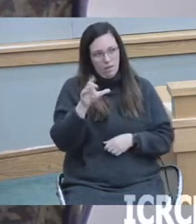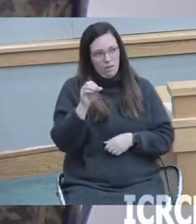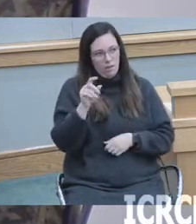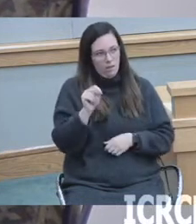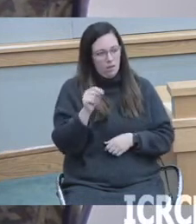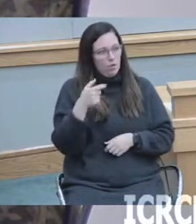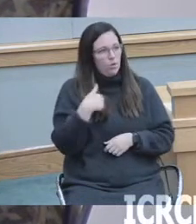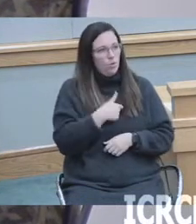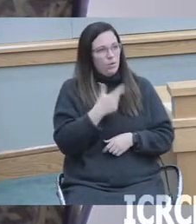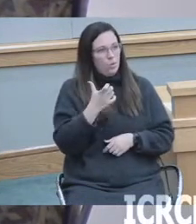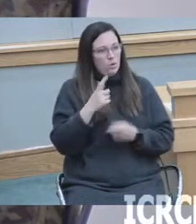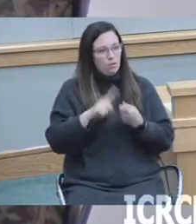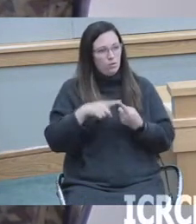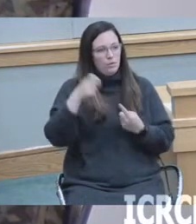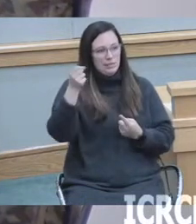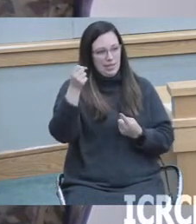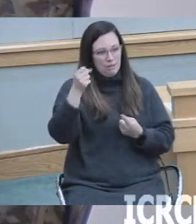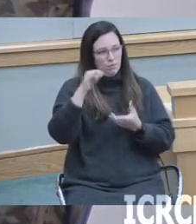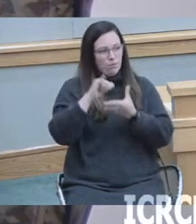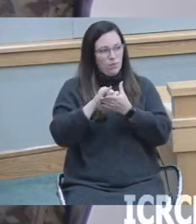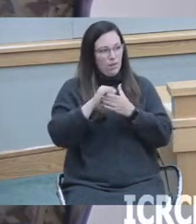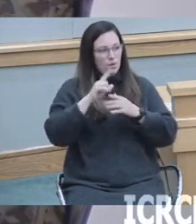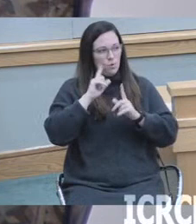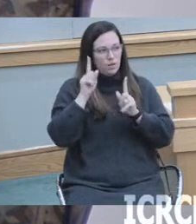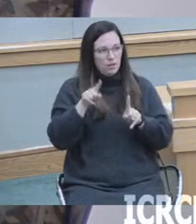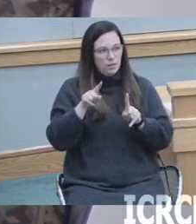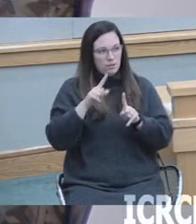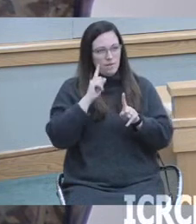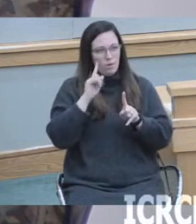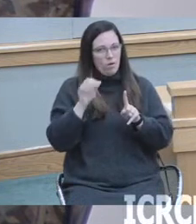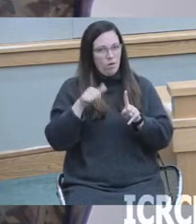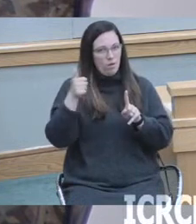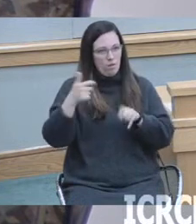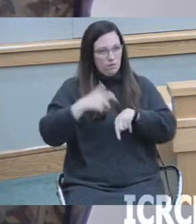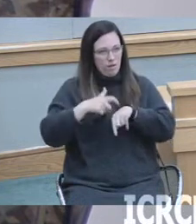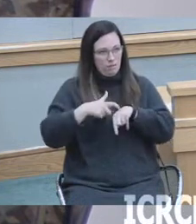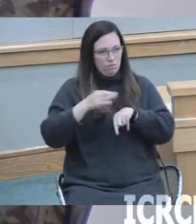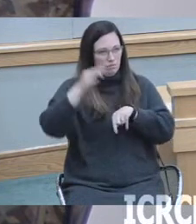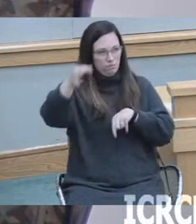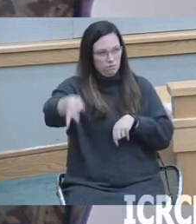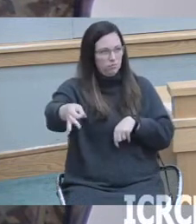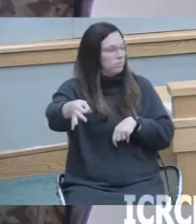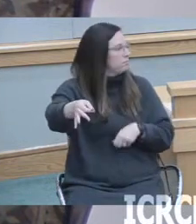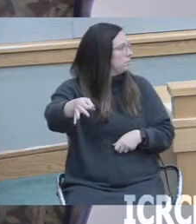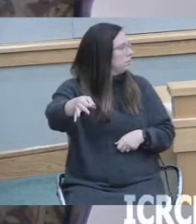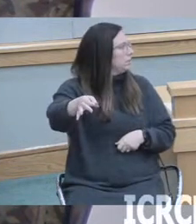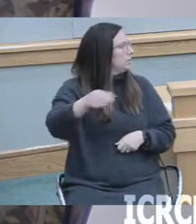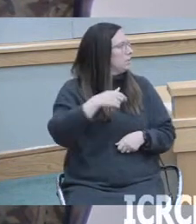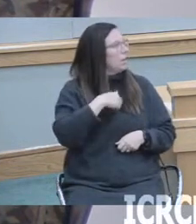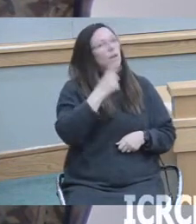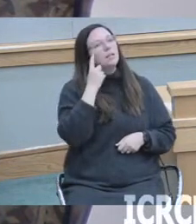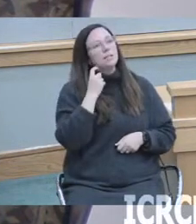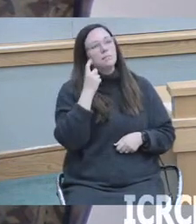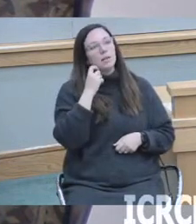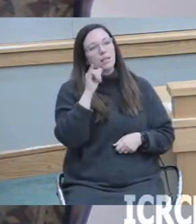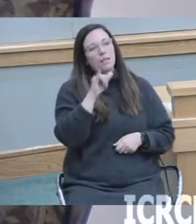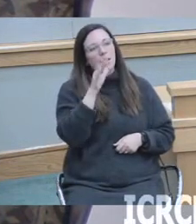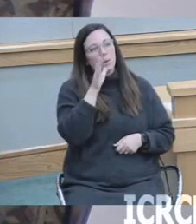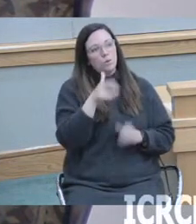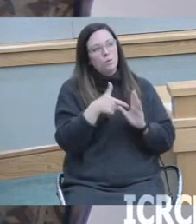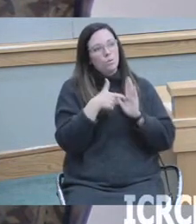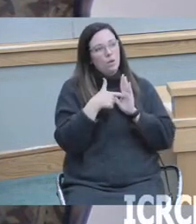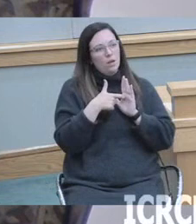would like to table that ordinance to another time. Now, I suspect that may require